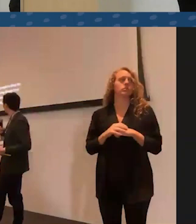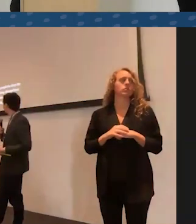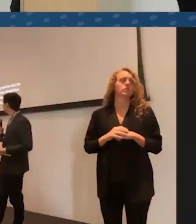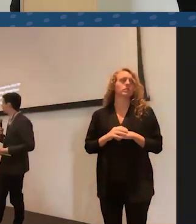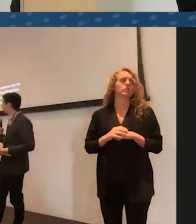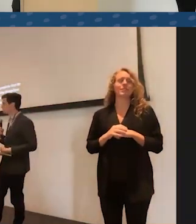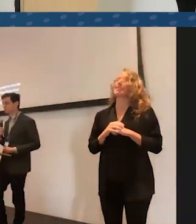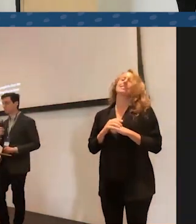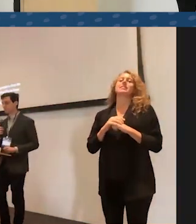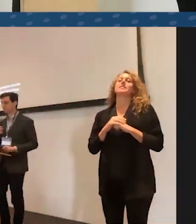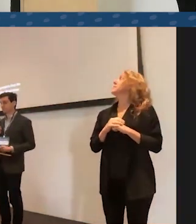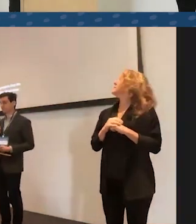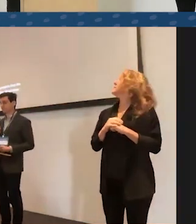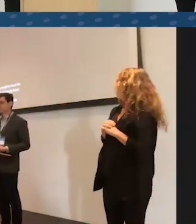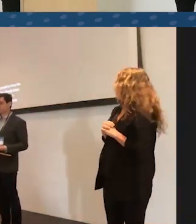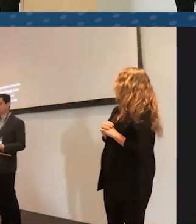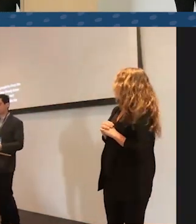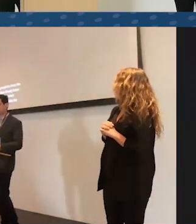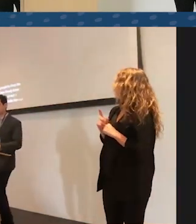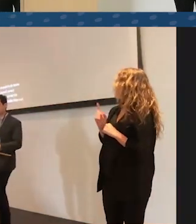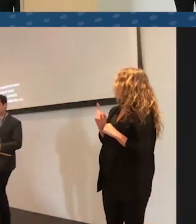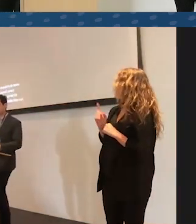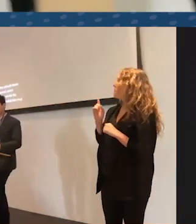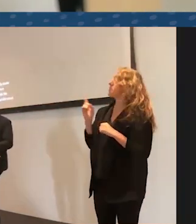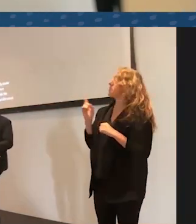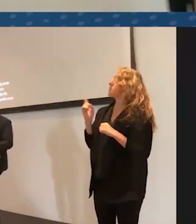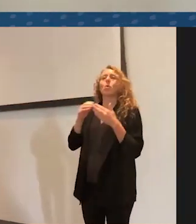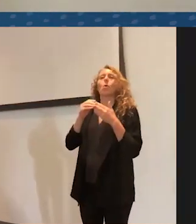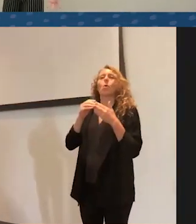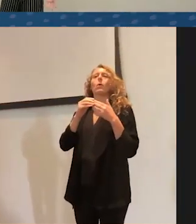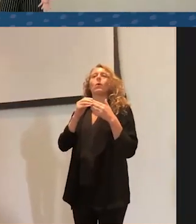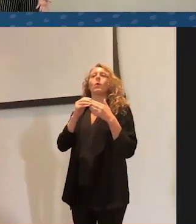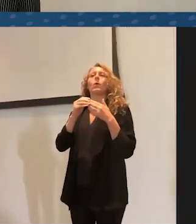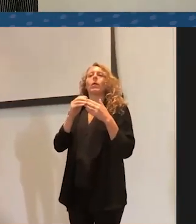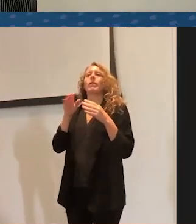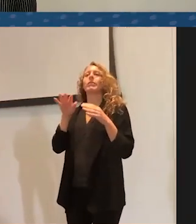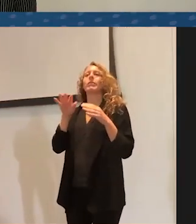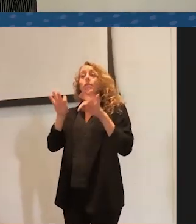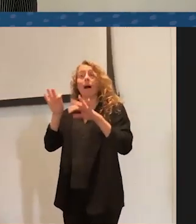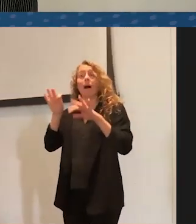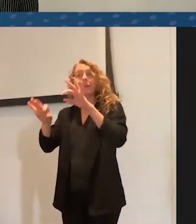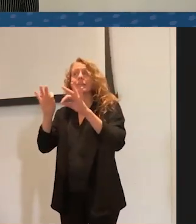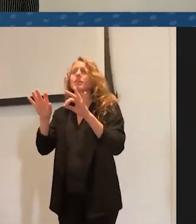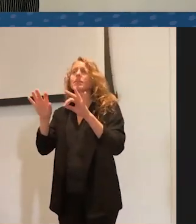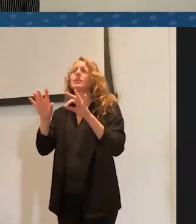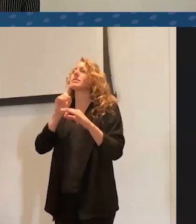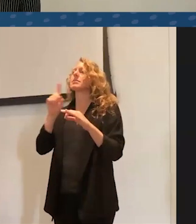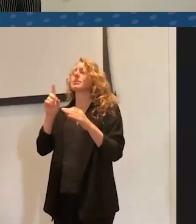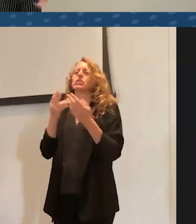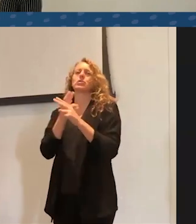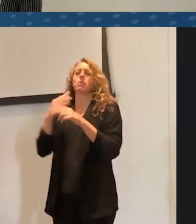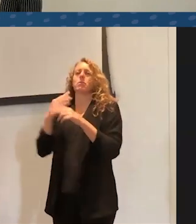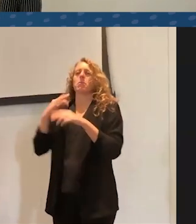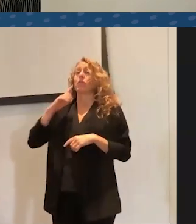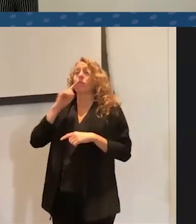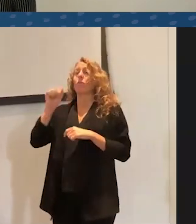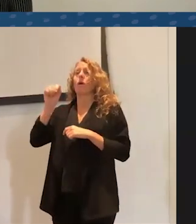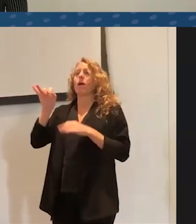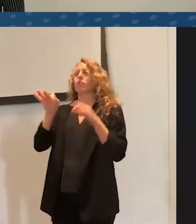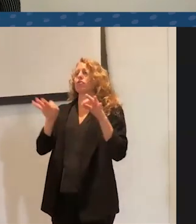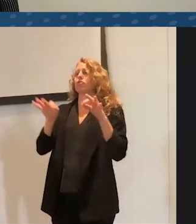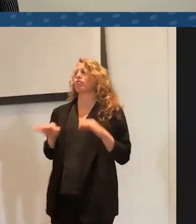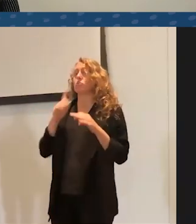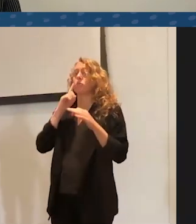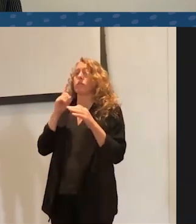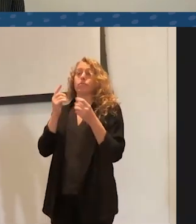All right, so these findings and guidelines are pretty useful for AI description systems in general right now, as well as the